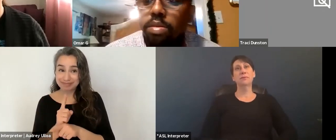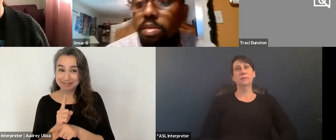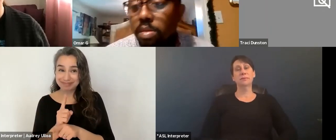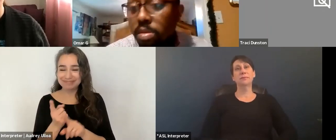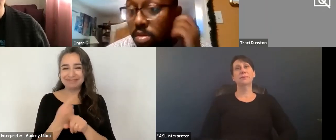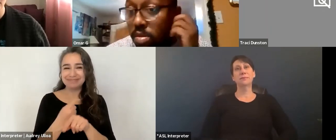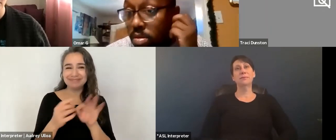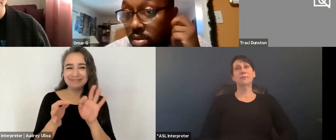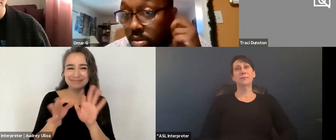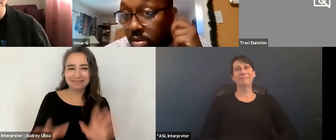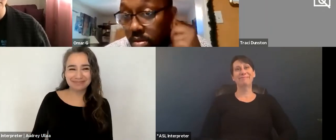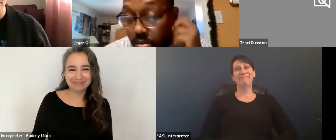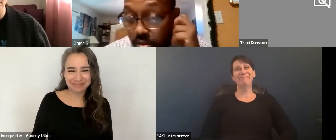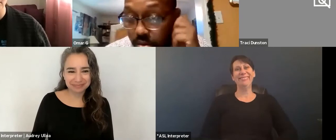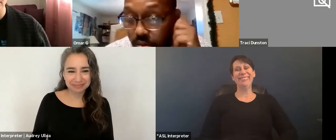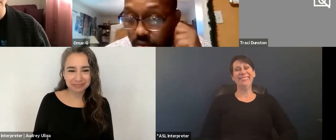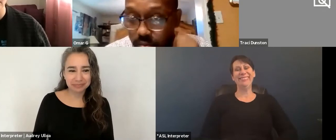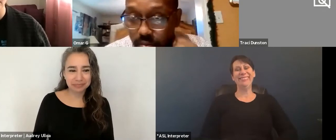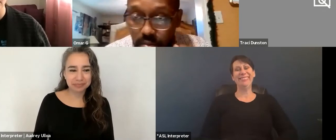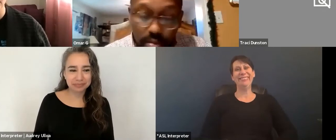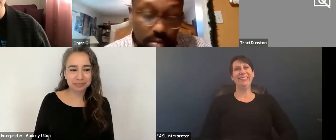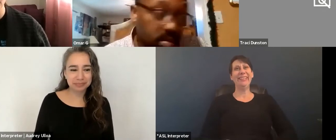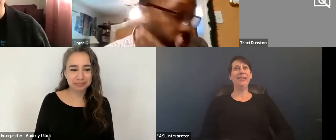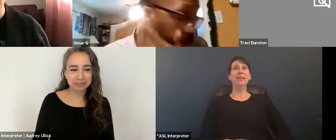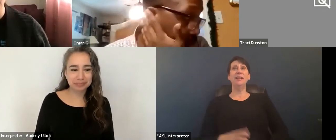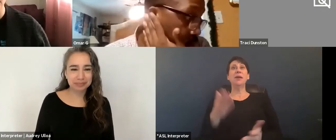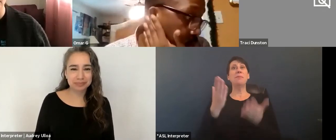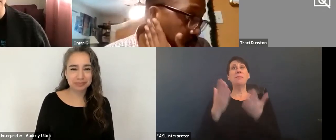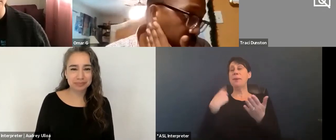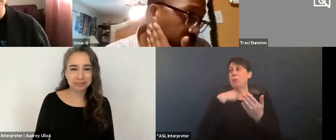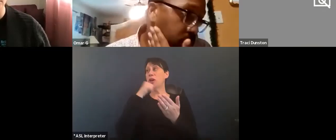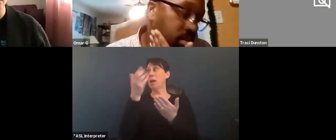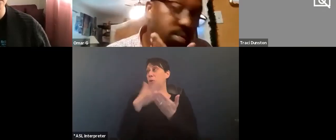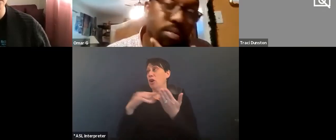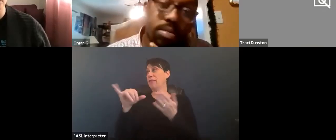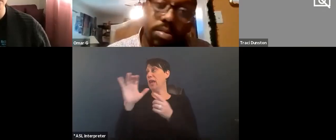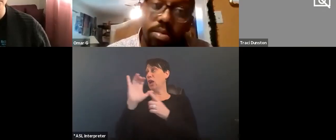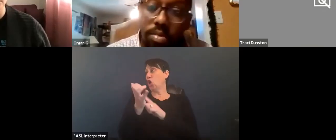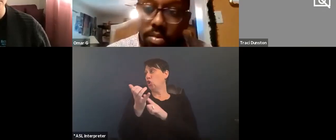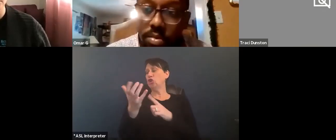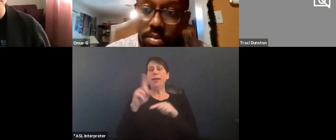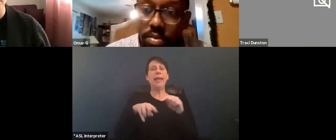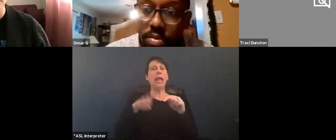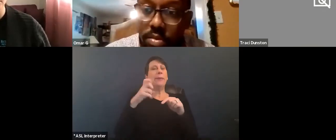not necessarily a part of that culture. And so it can't be us. We can't expect